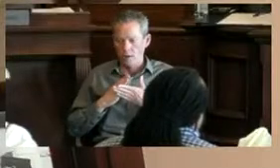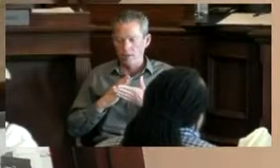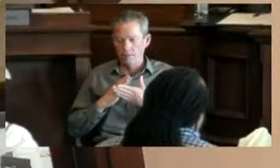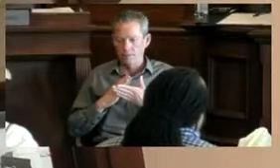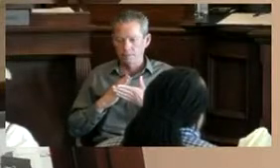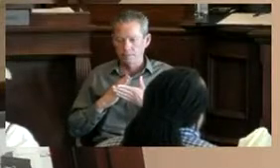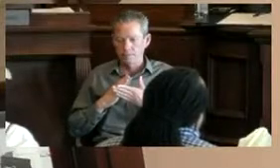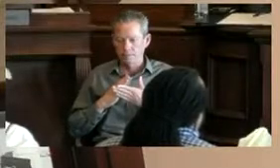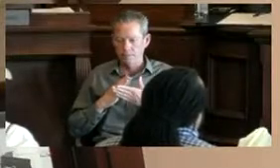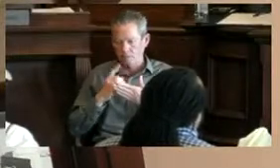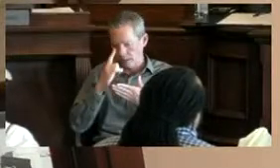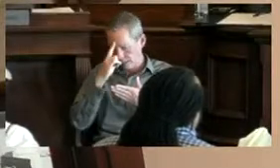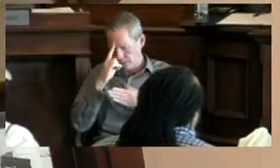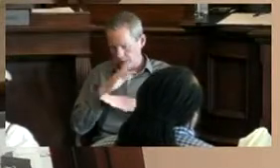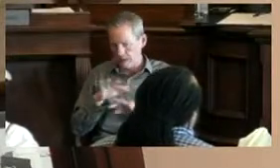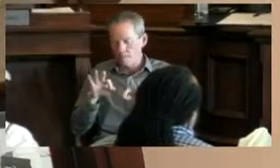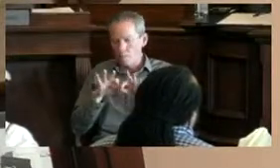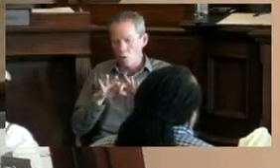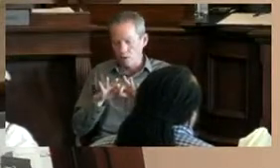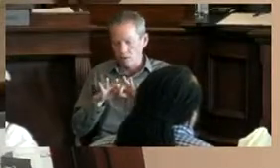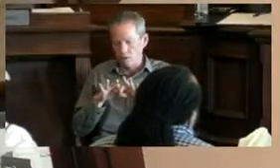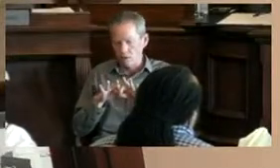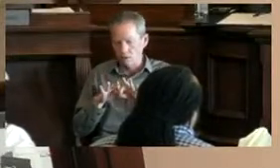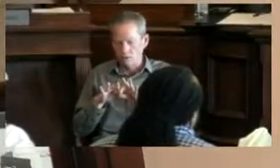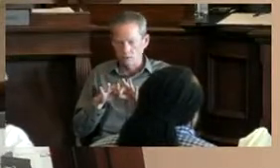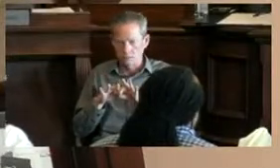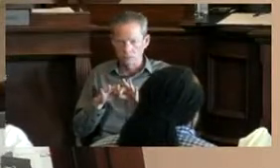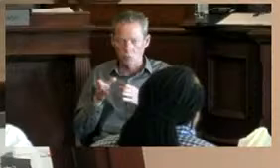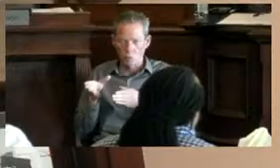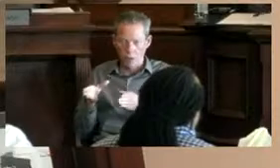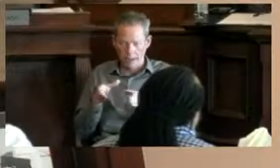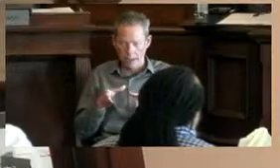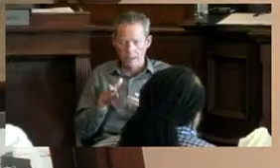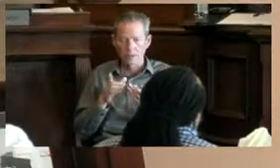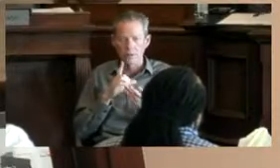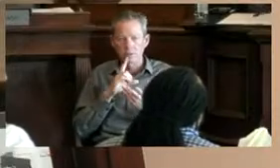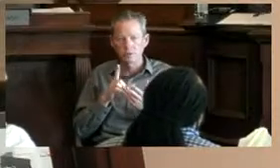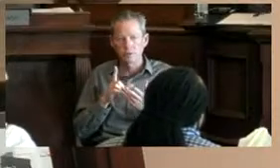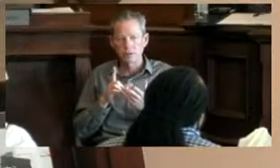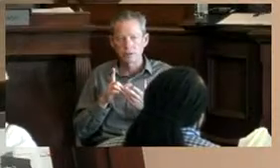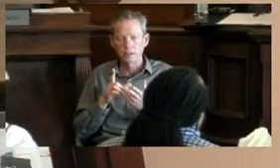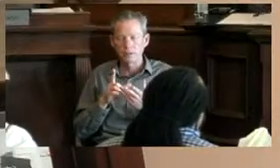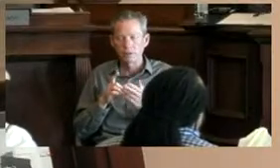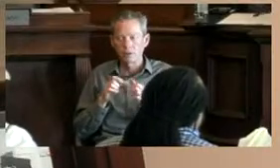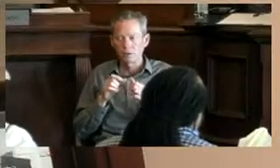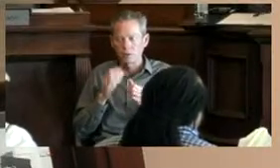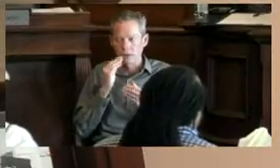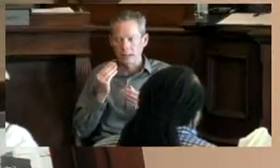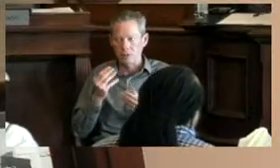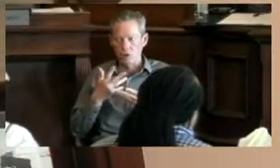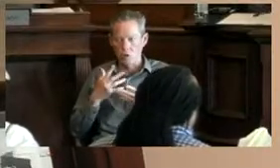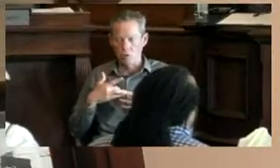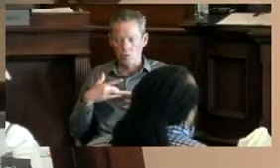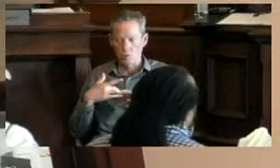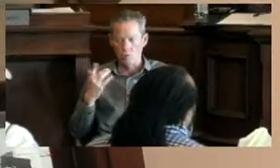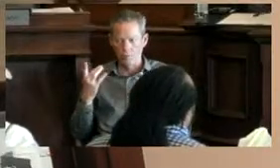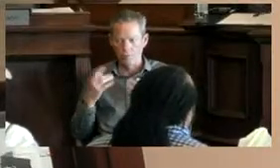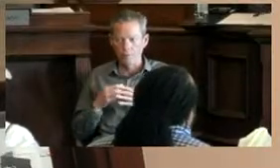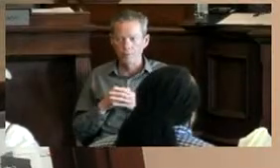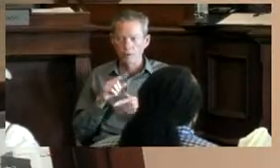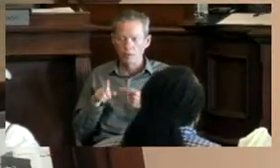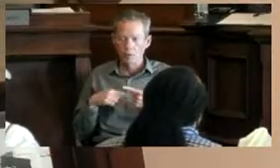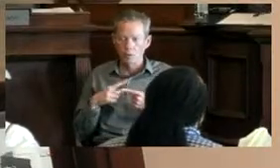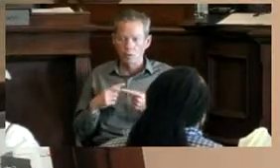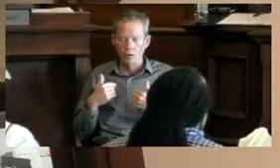is, I think, an important mechanism. And it's certainly something that you should keep council abreast of. You know,